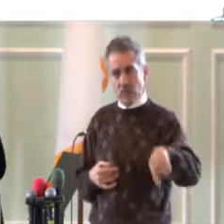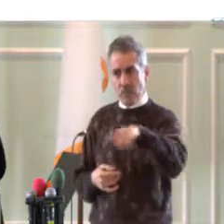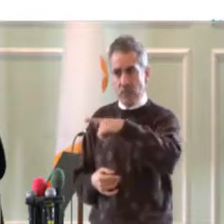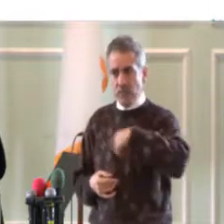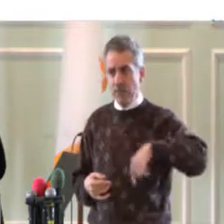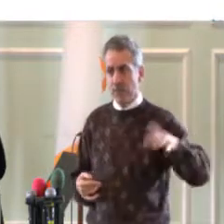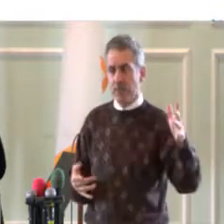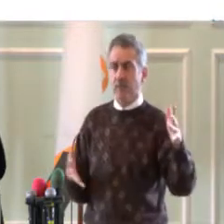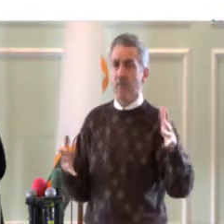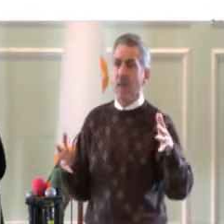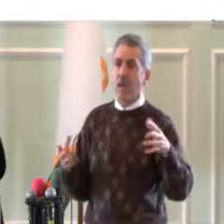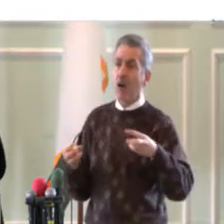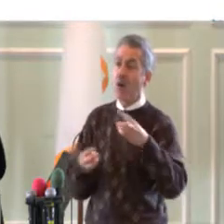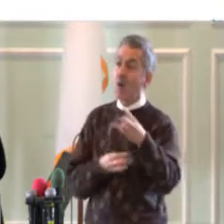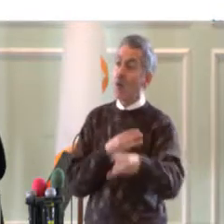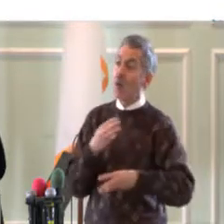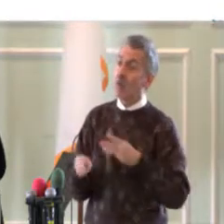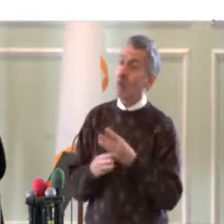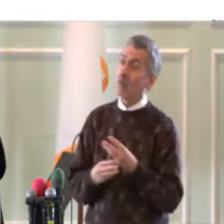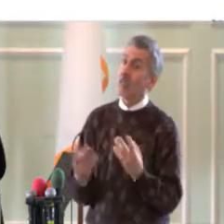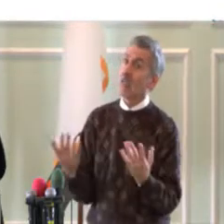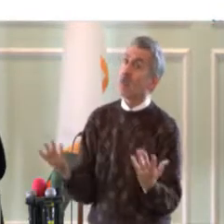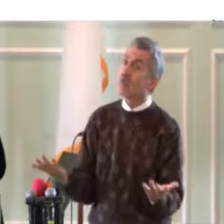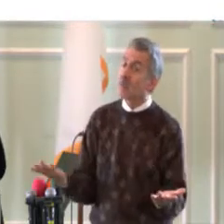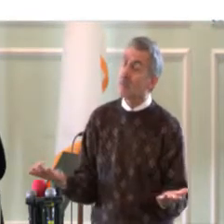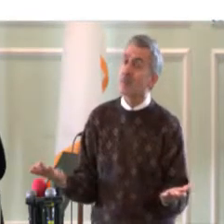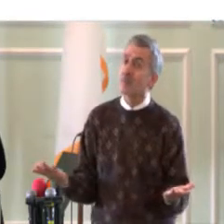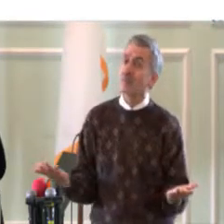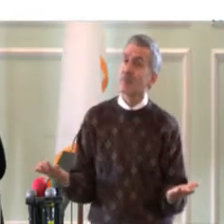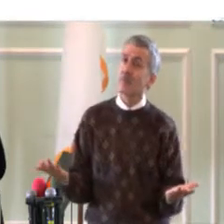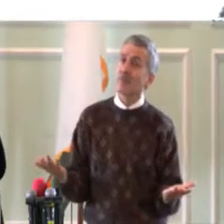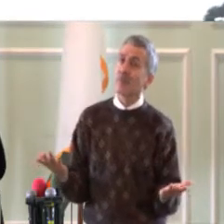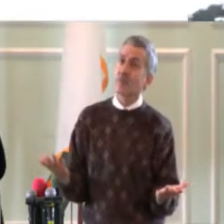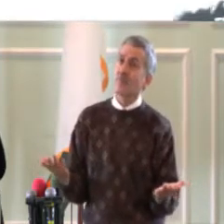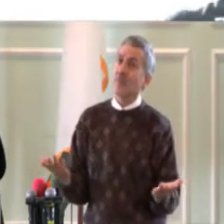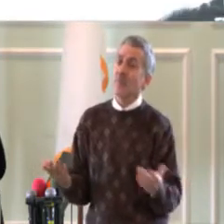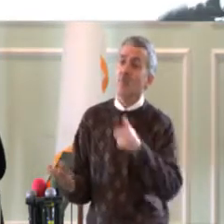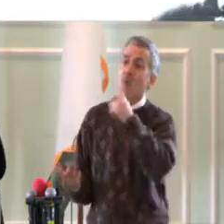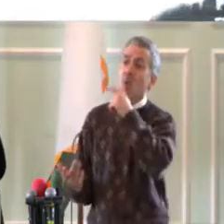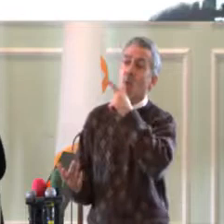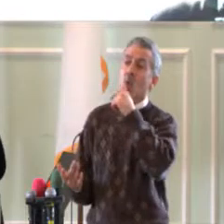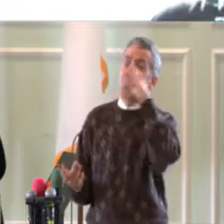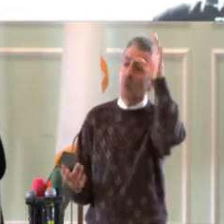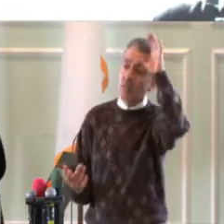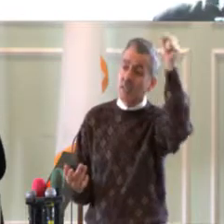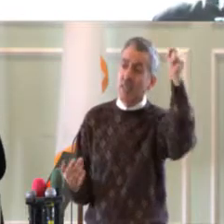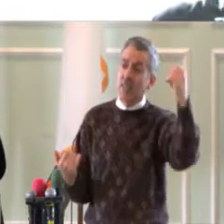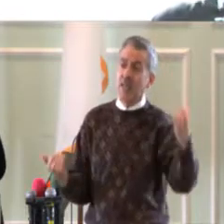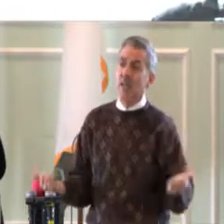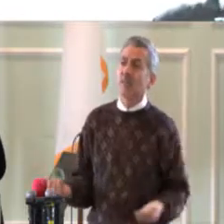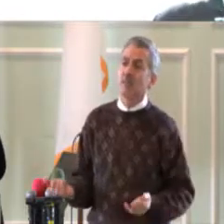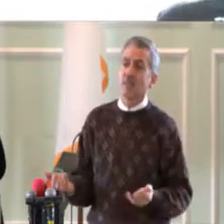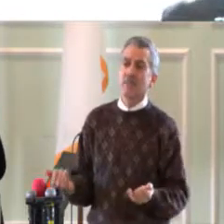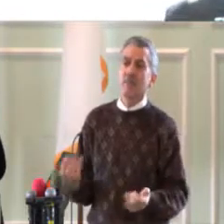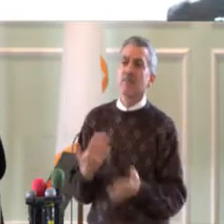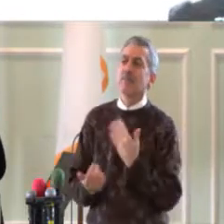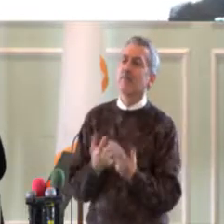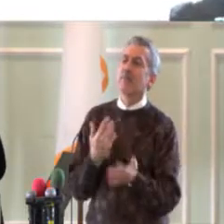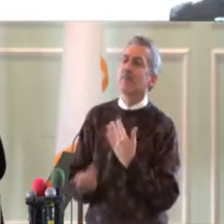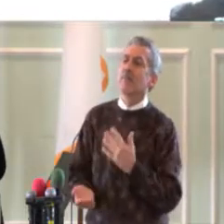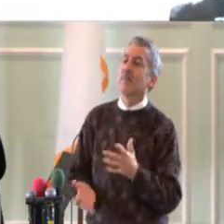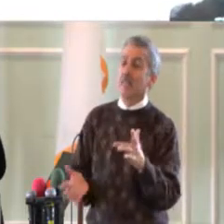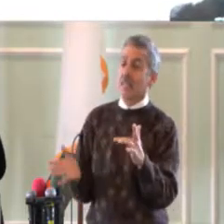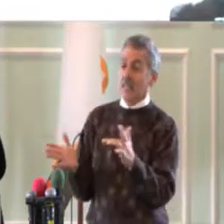state of our world. It doesn't matter who's president. Jesus is still king.